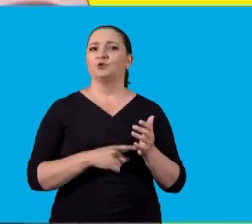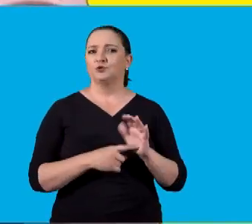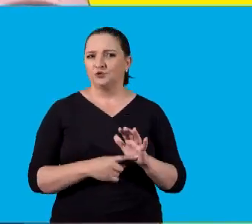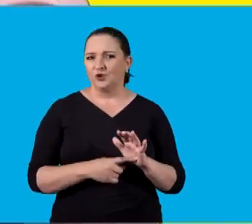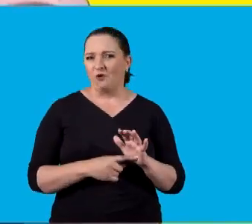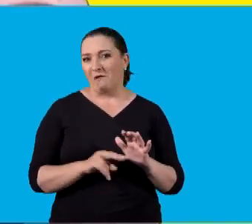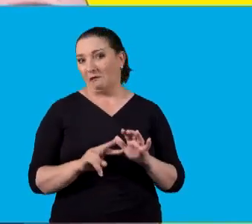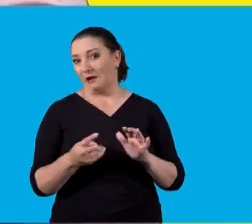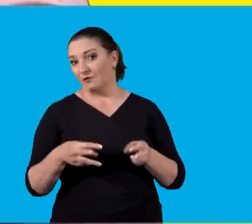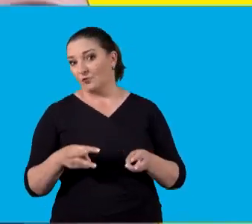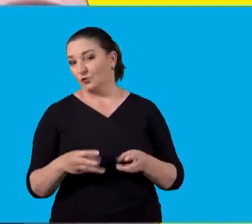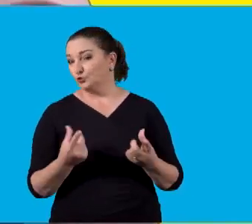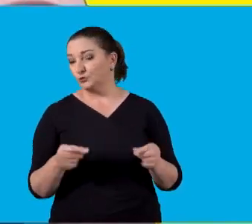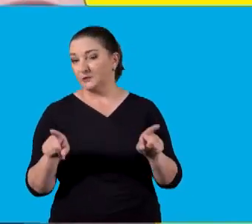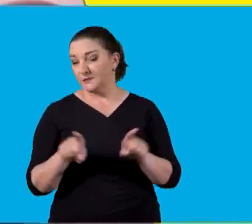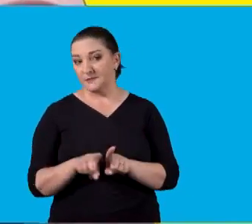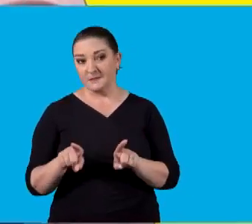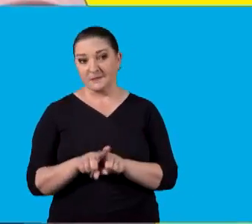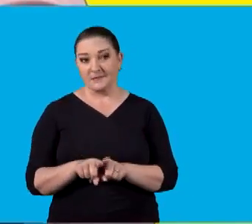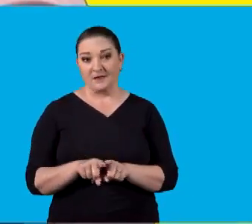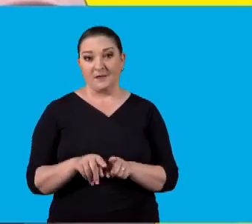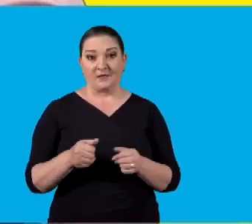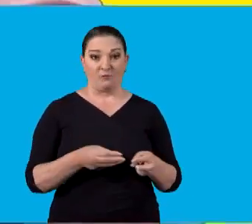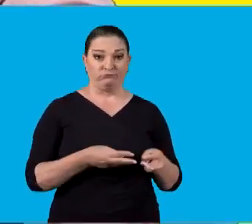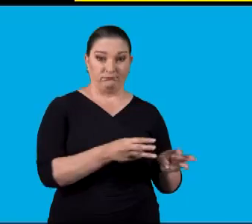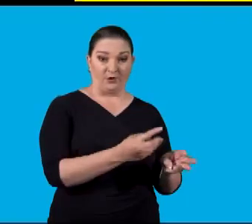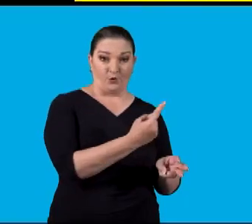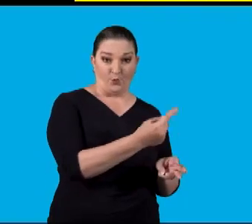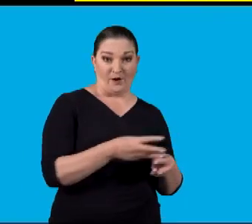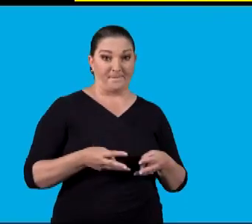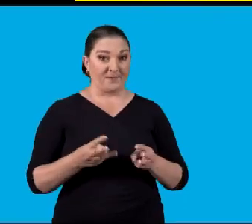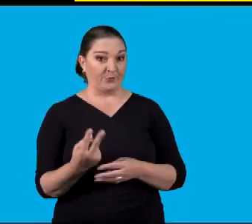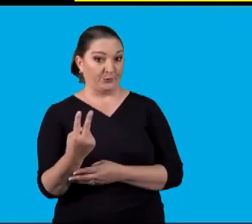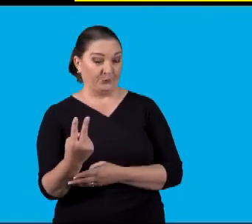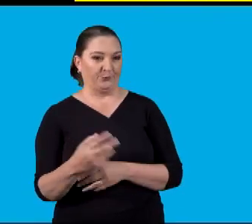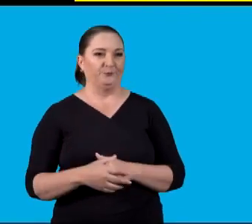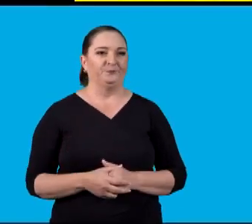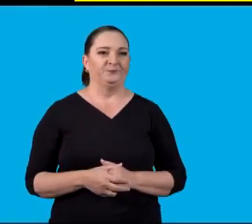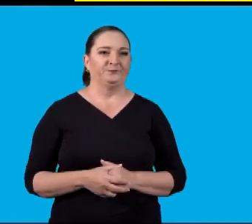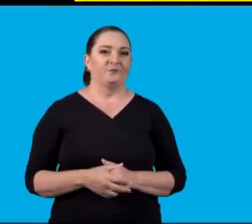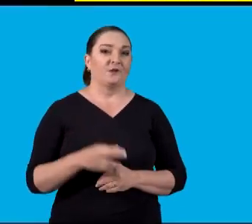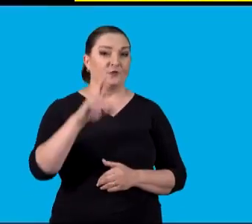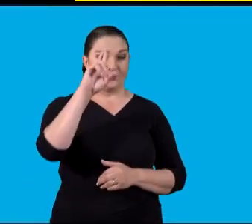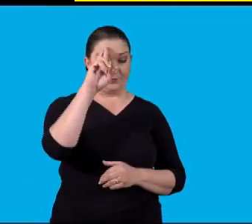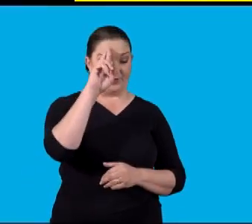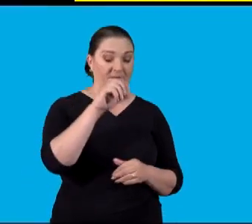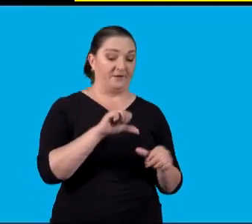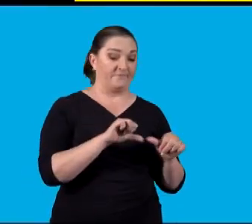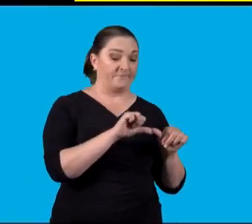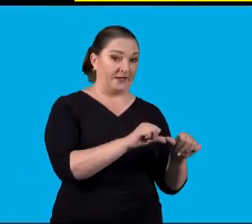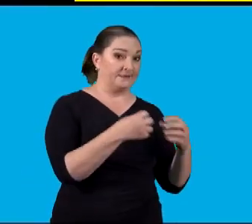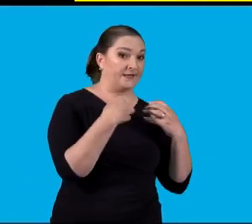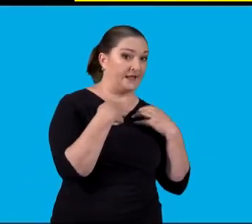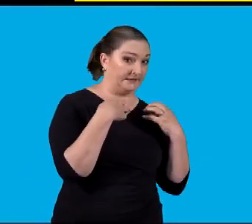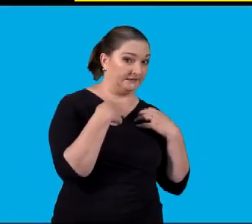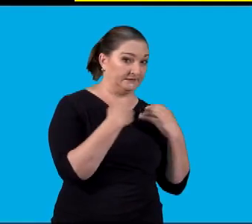sure you take these two methods that I'm going to show you now. Okay, so with the fixed asset account, remember, asset account. That means on the